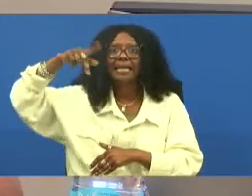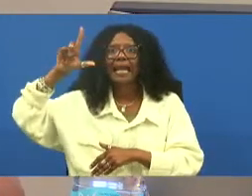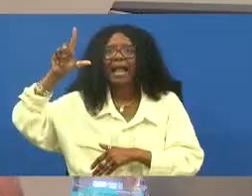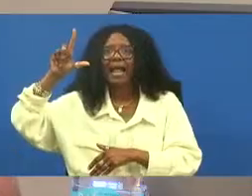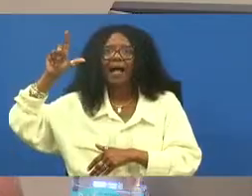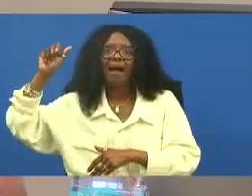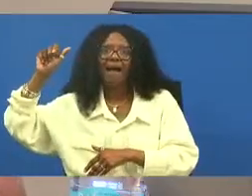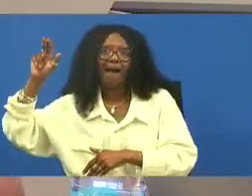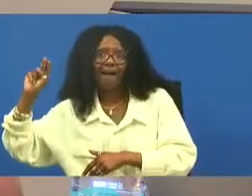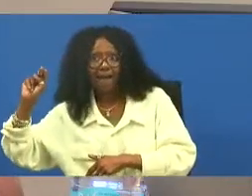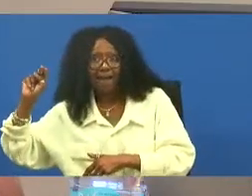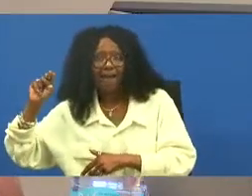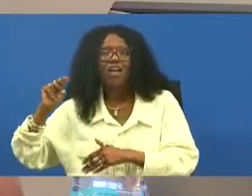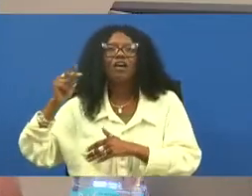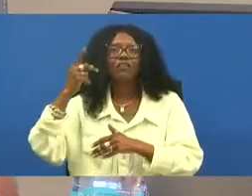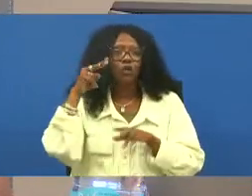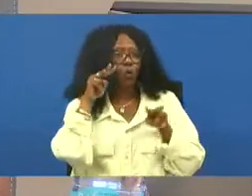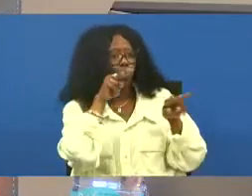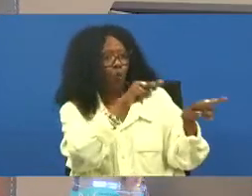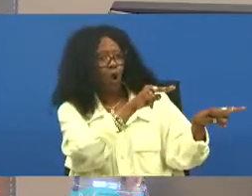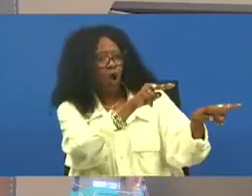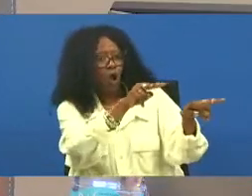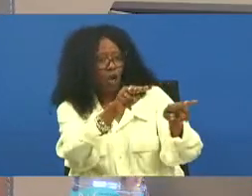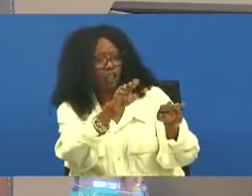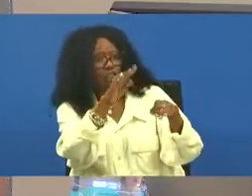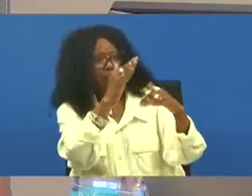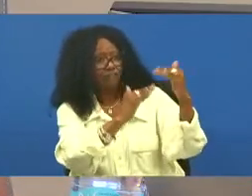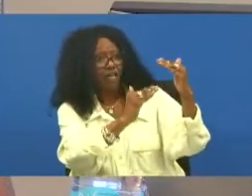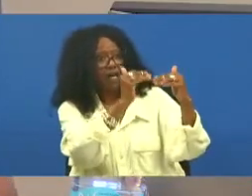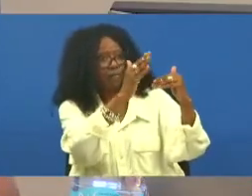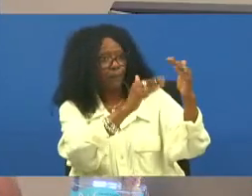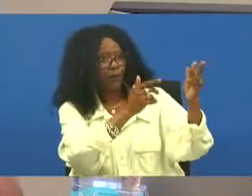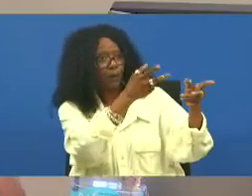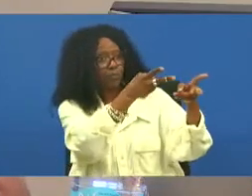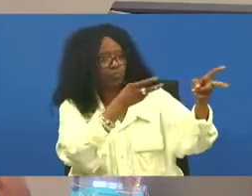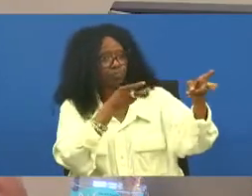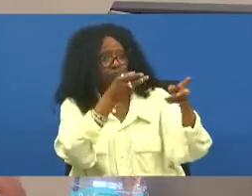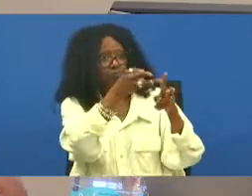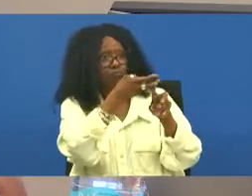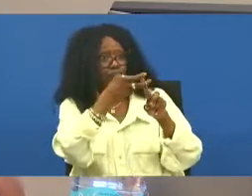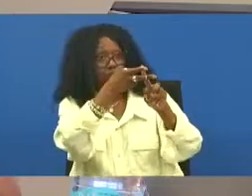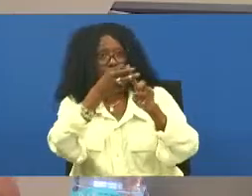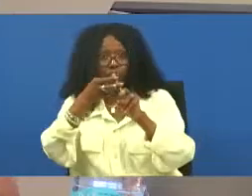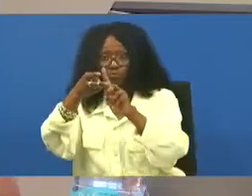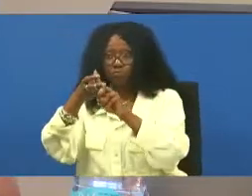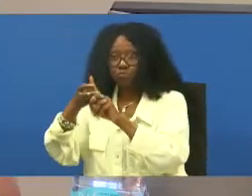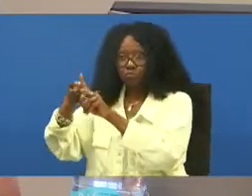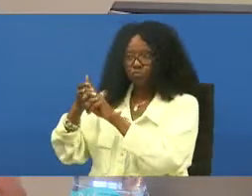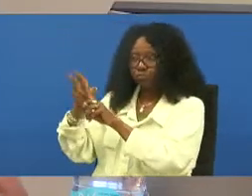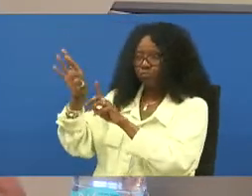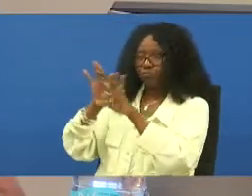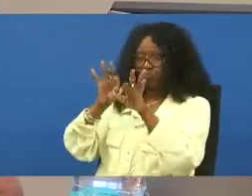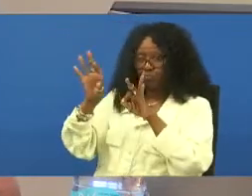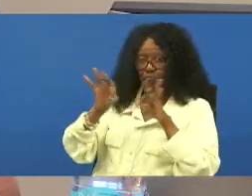a strategy to solicit developers, to engage in initial